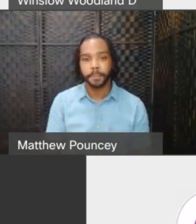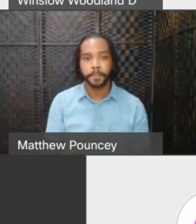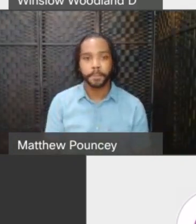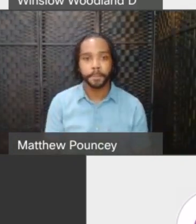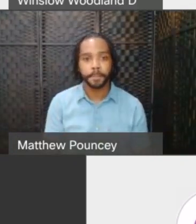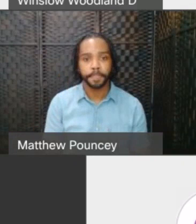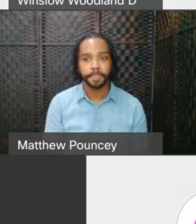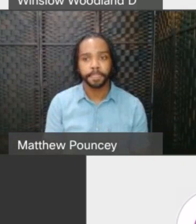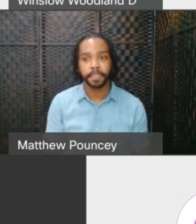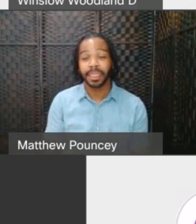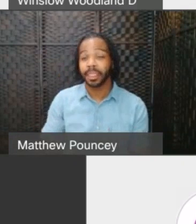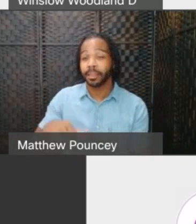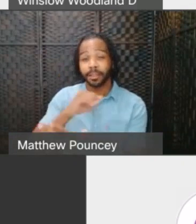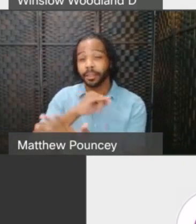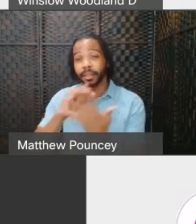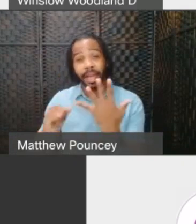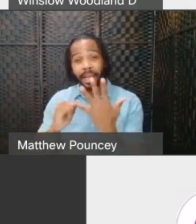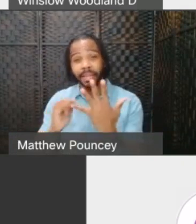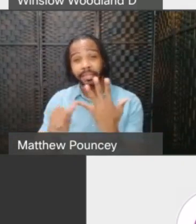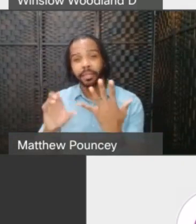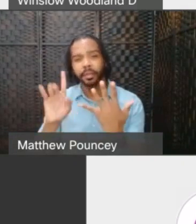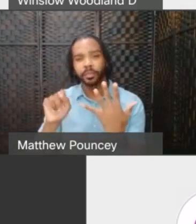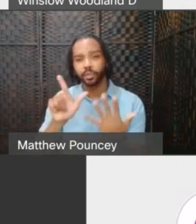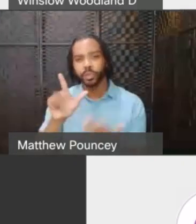The latest around October the 26th.